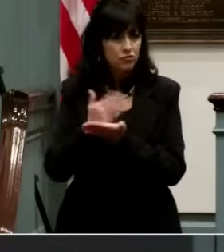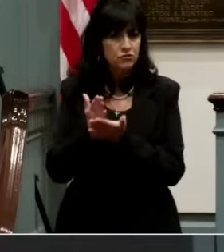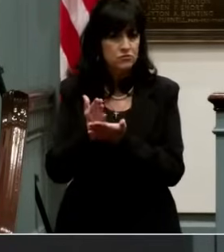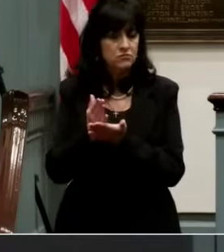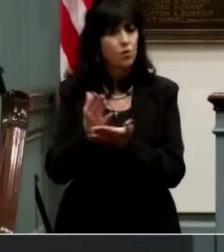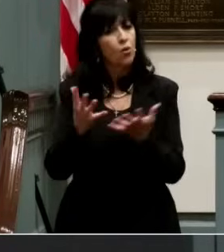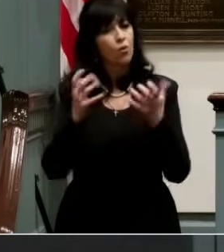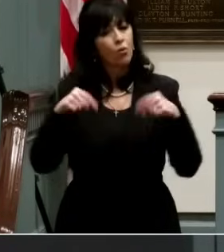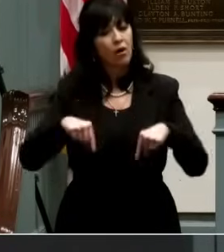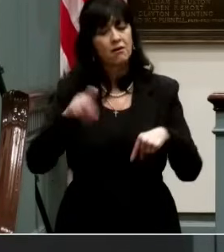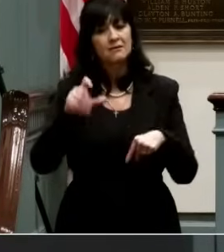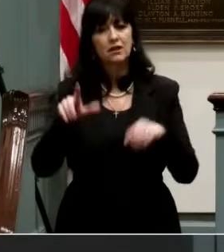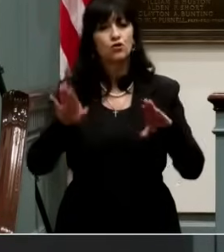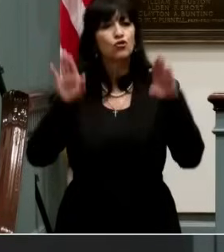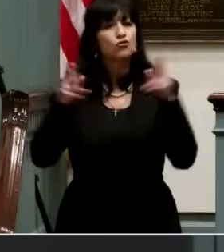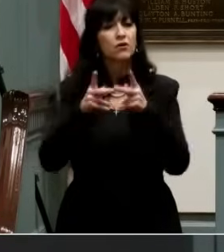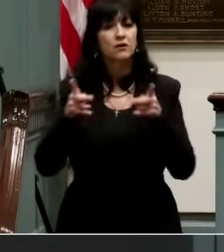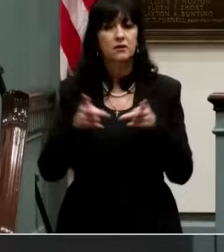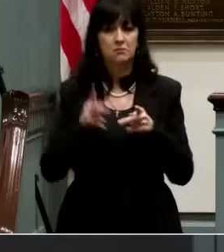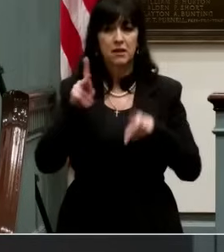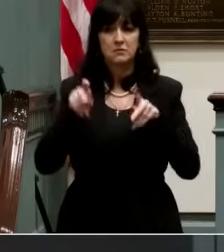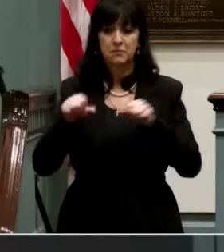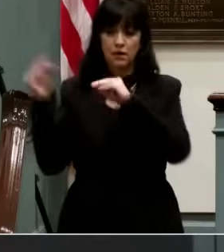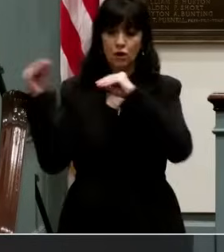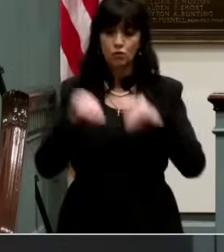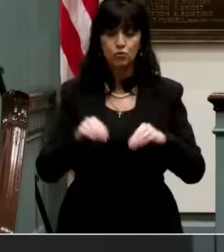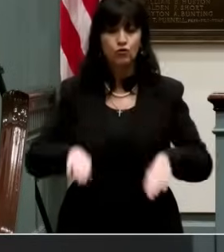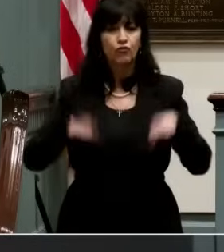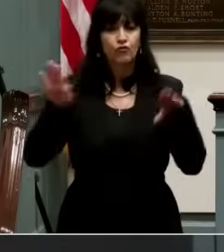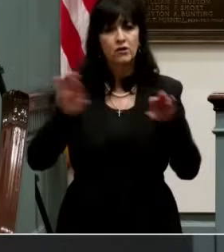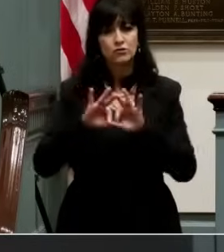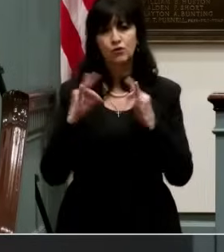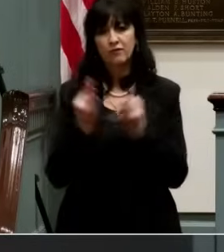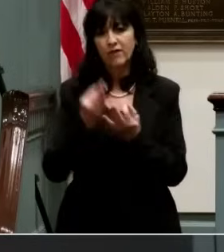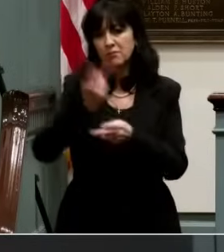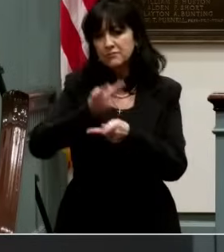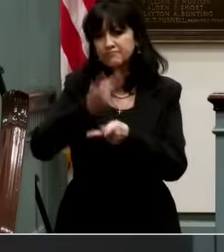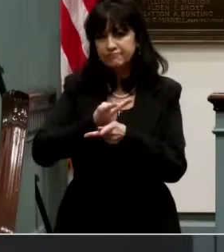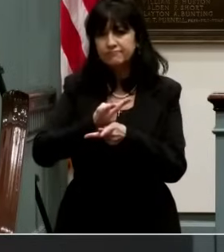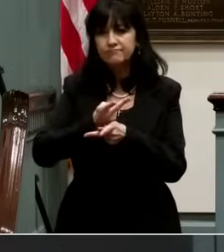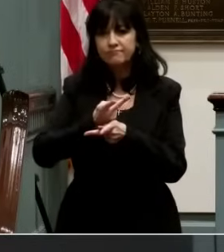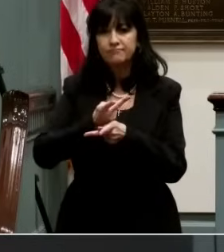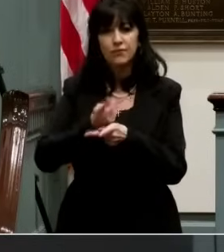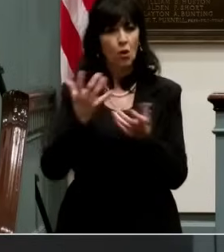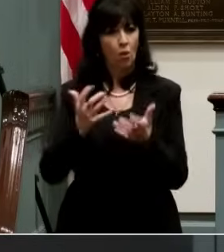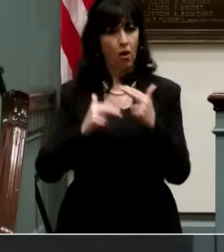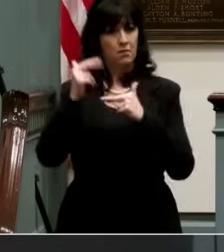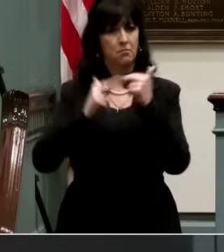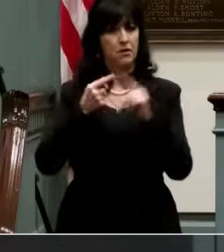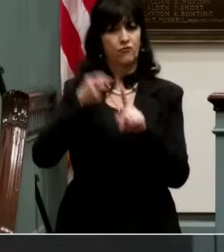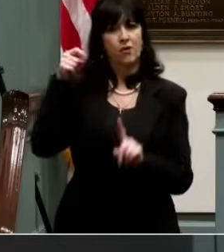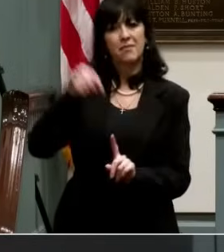a family. Let's build on that work together. Every year,